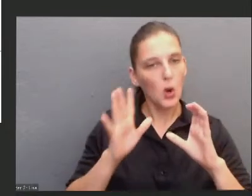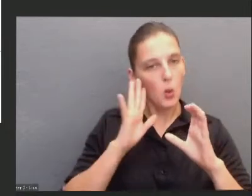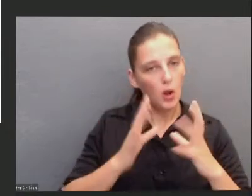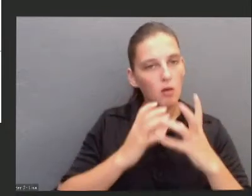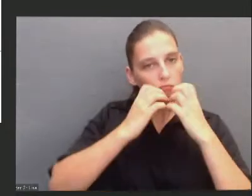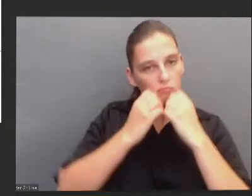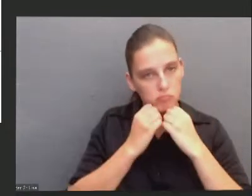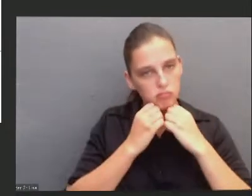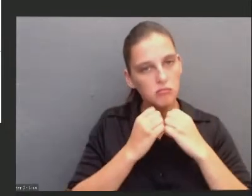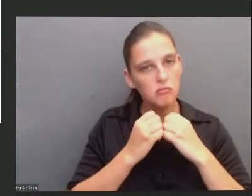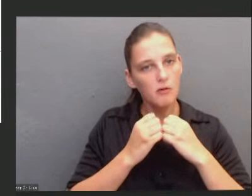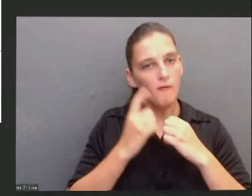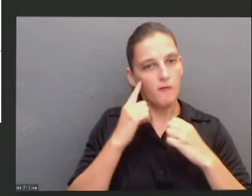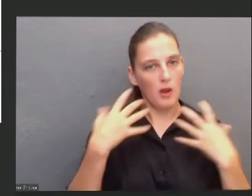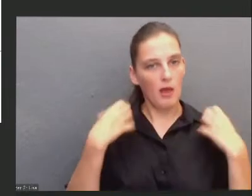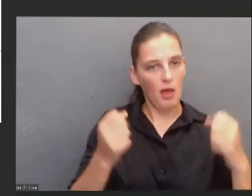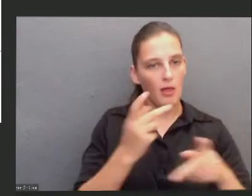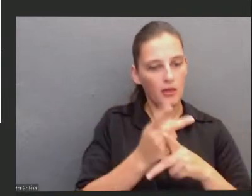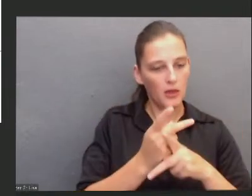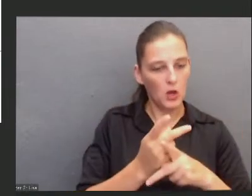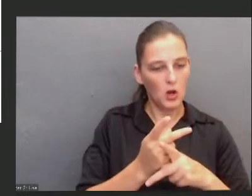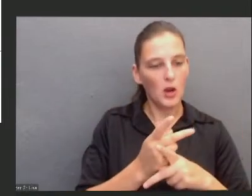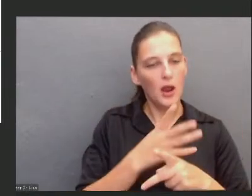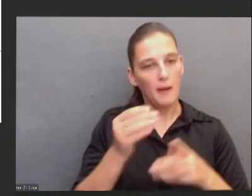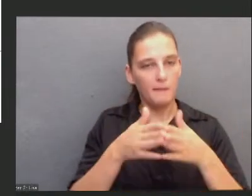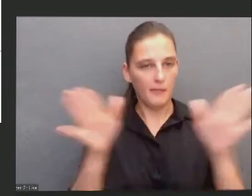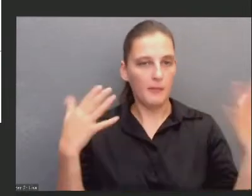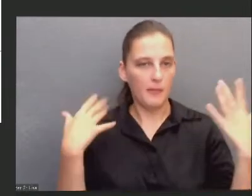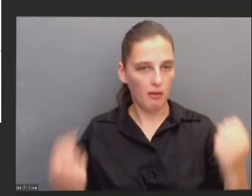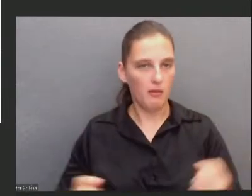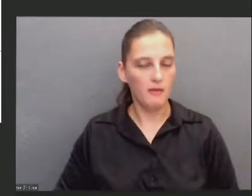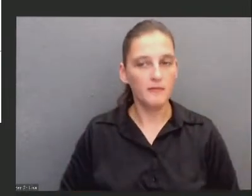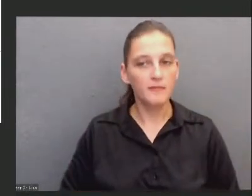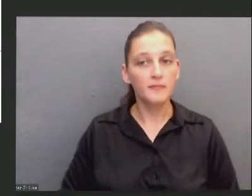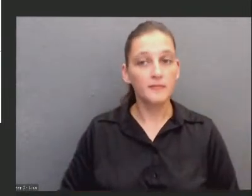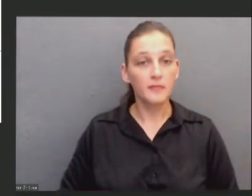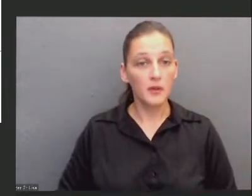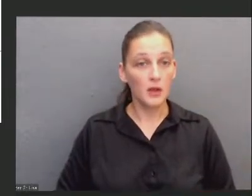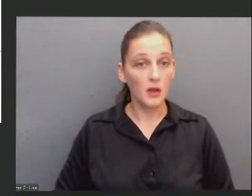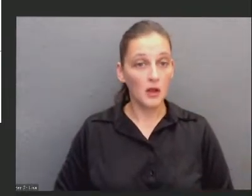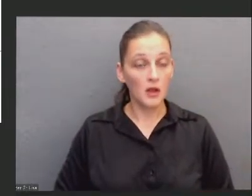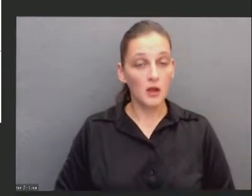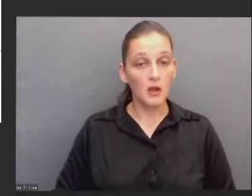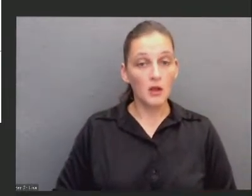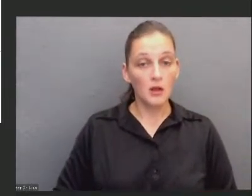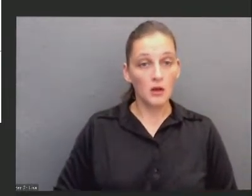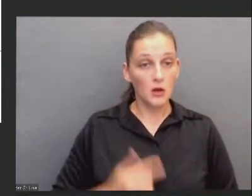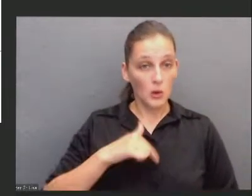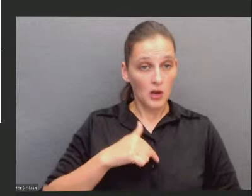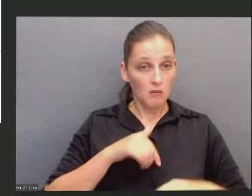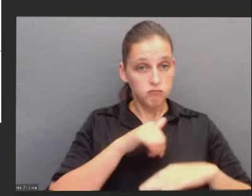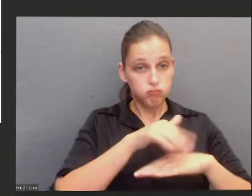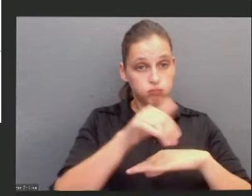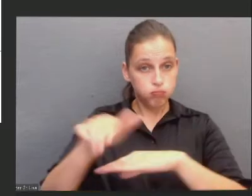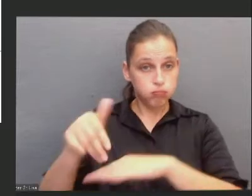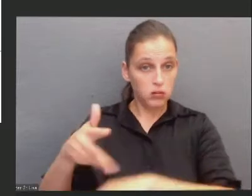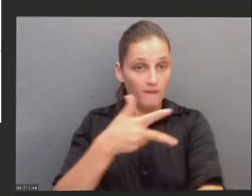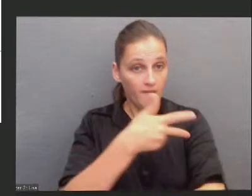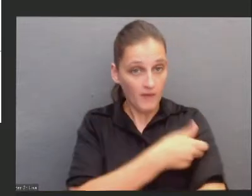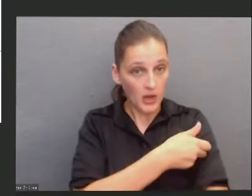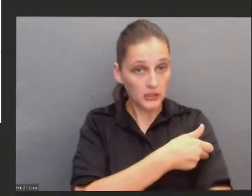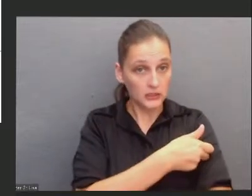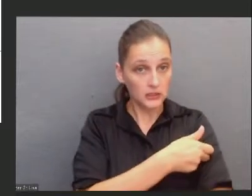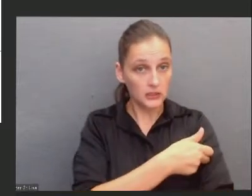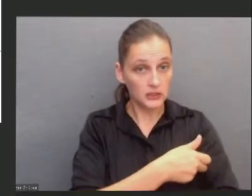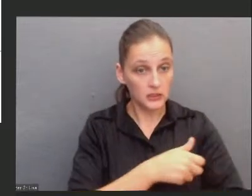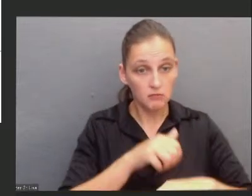public health. One thing that we've learned clearly around vaccine deployment is that the messengers matter when we're